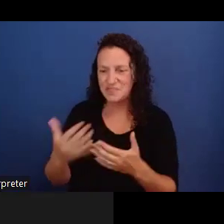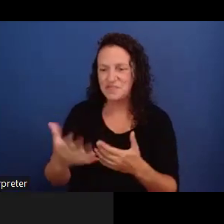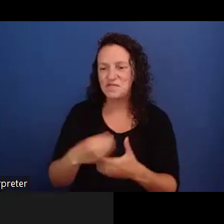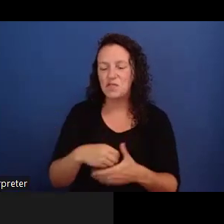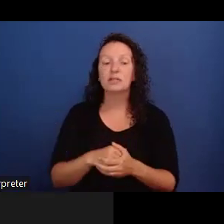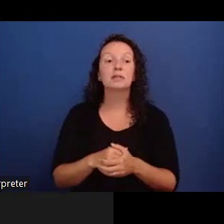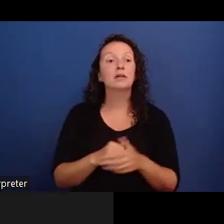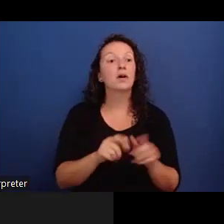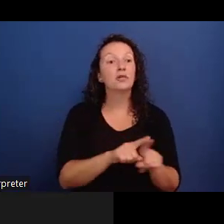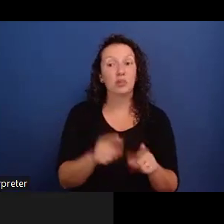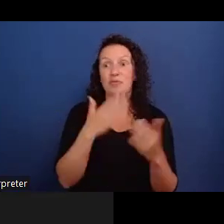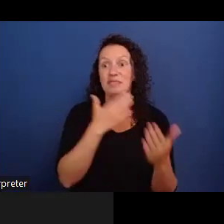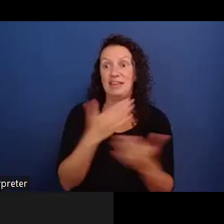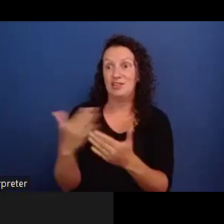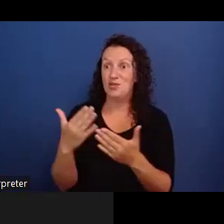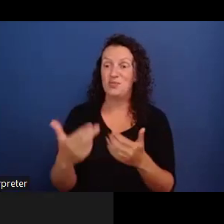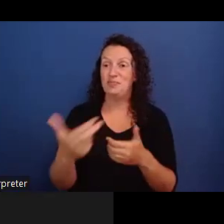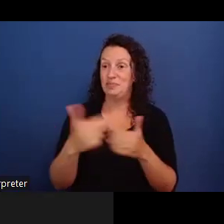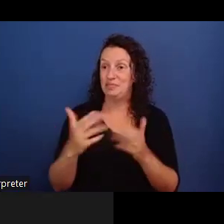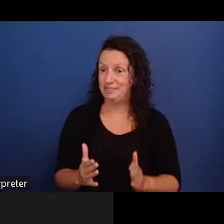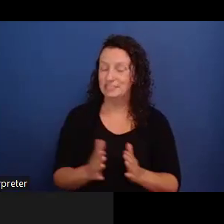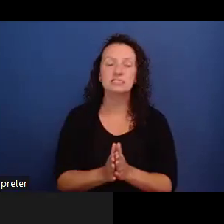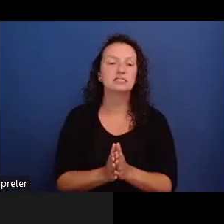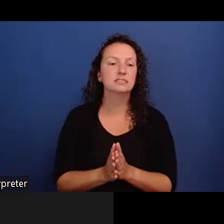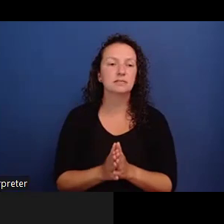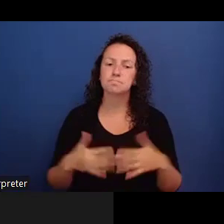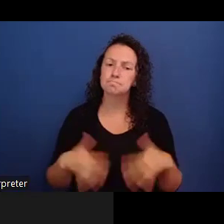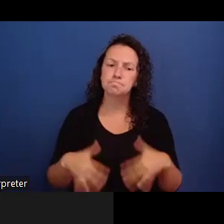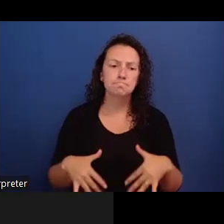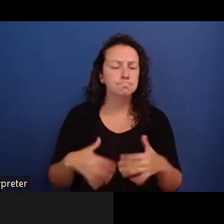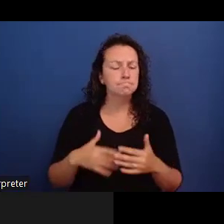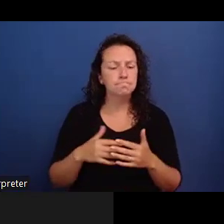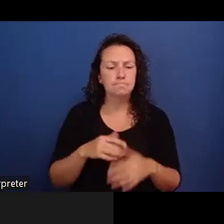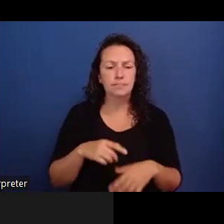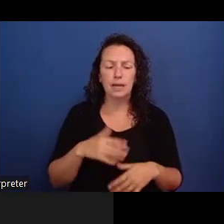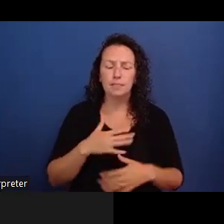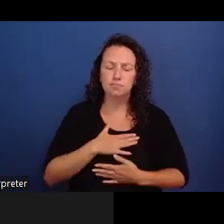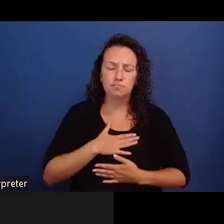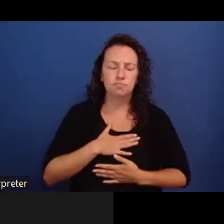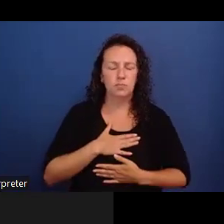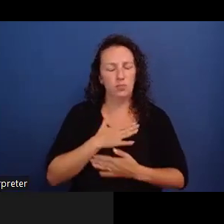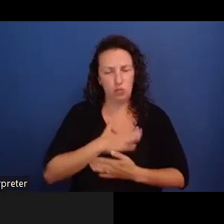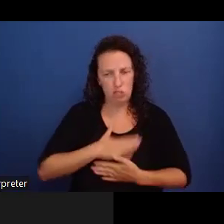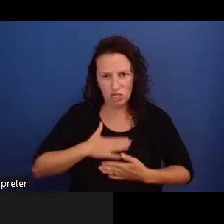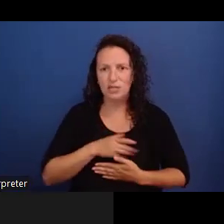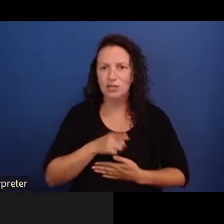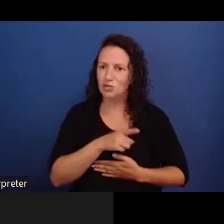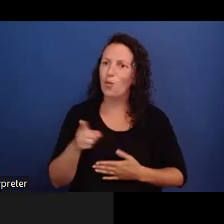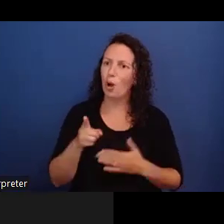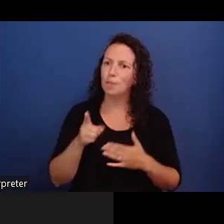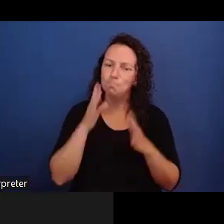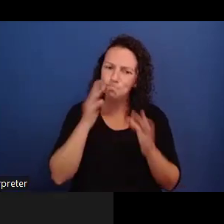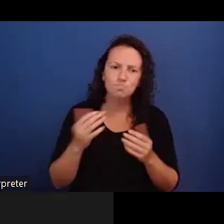thank you, our attendees. Just tell you that I really, truly, deeply appreciate you choosing to join us